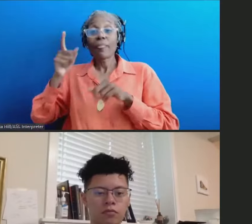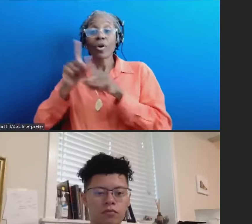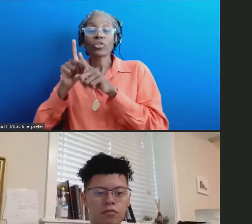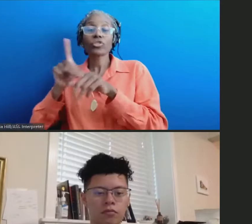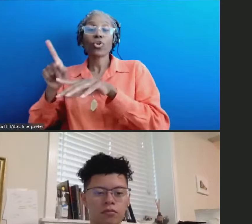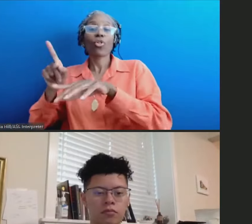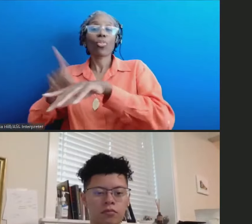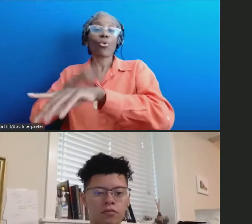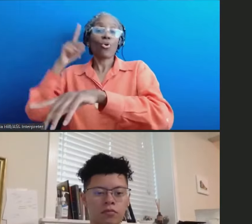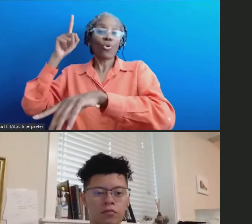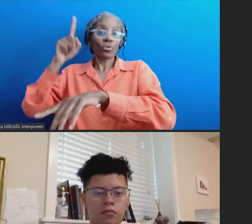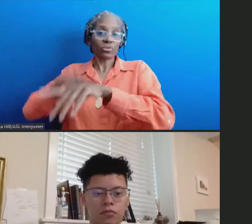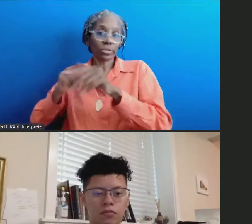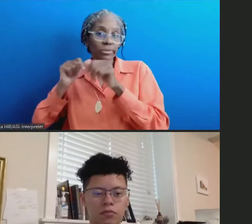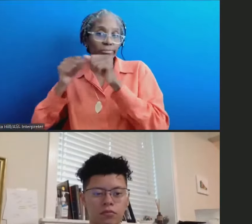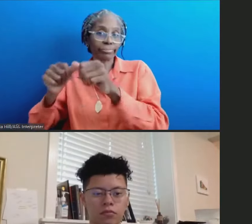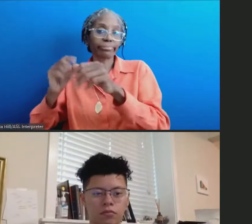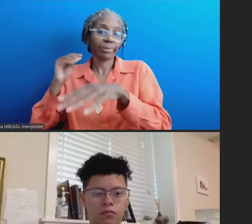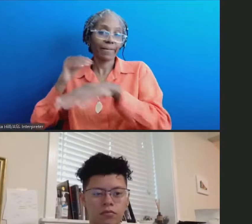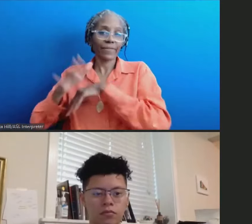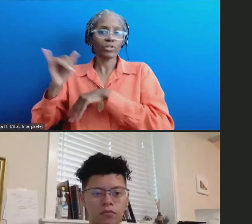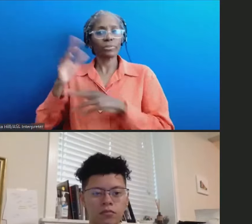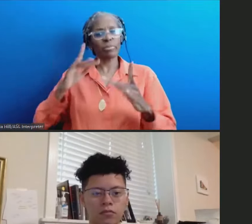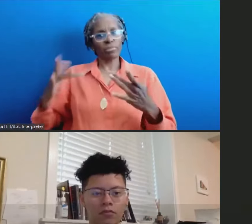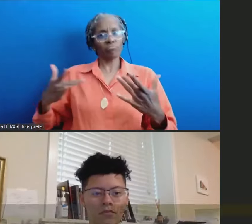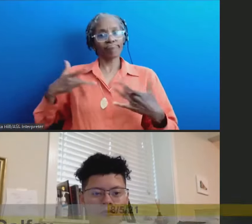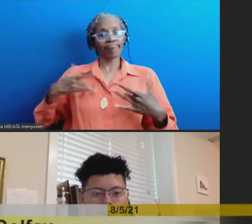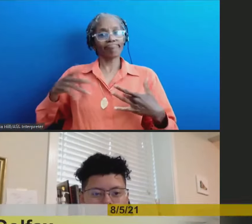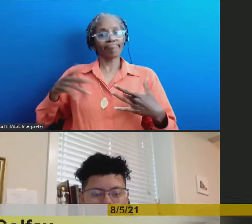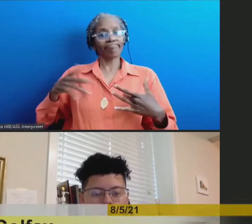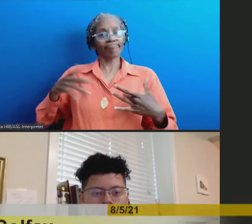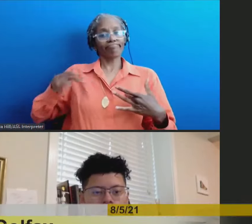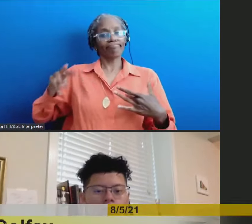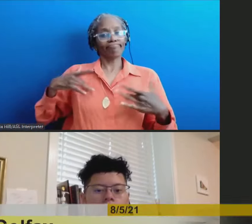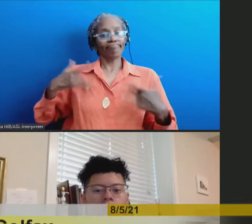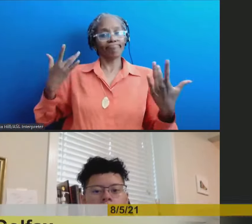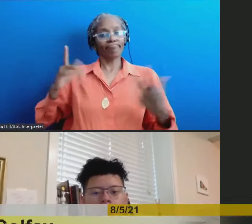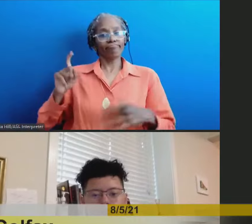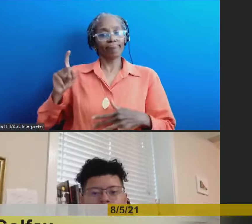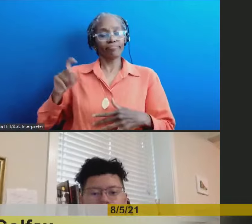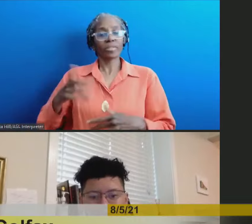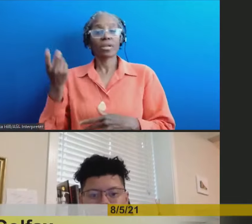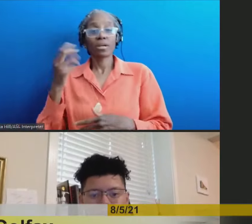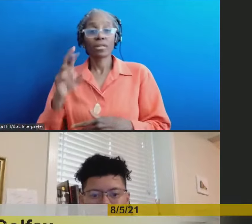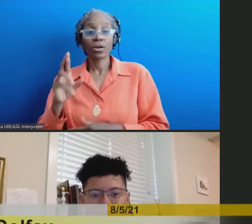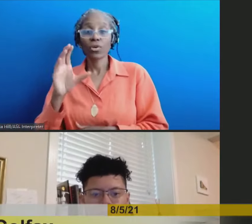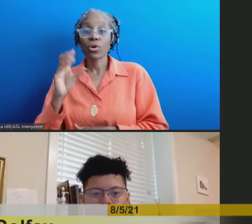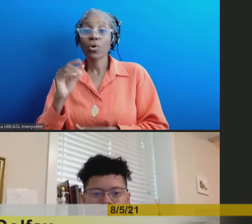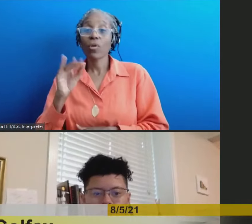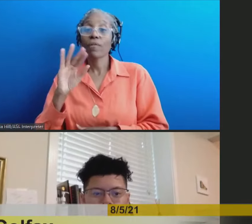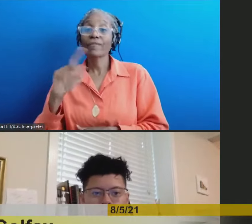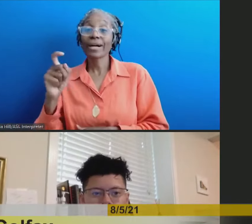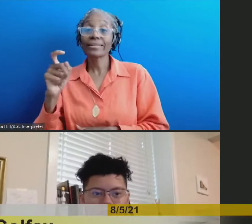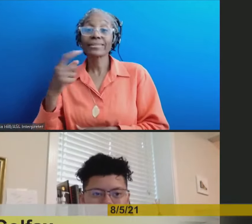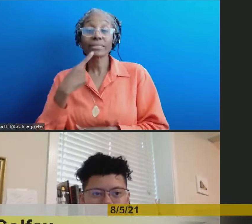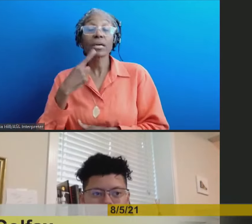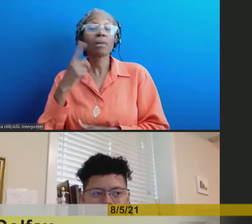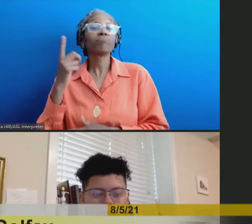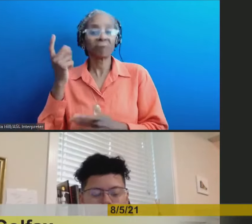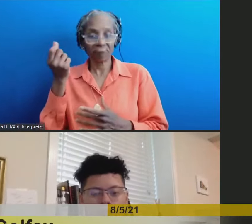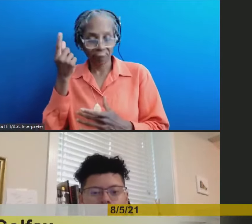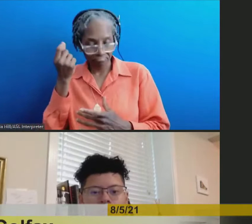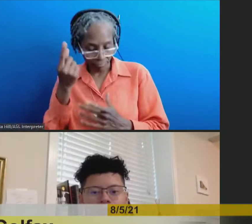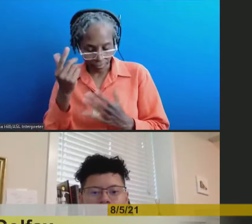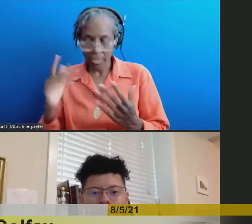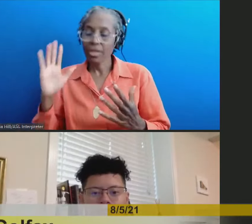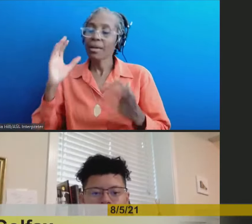long-term effects as well. Yeah. So, I hear that concern, and I've talked to many